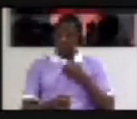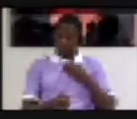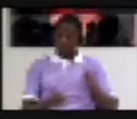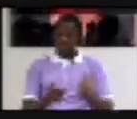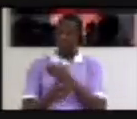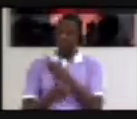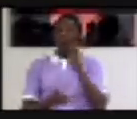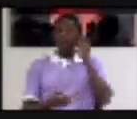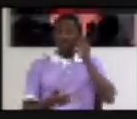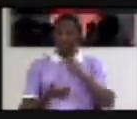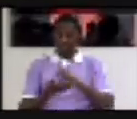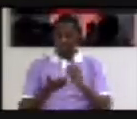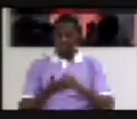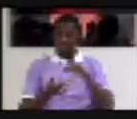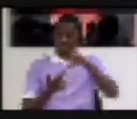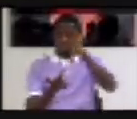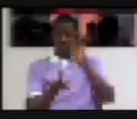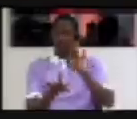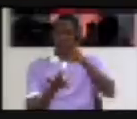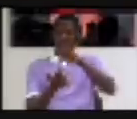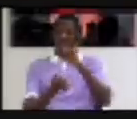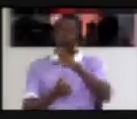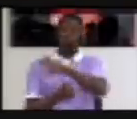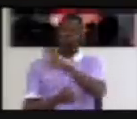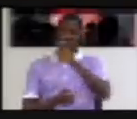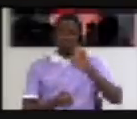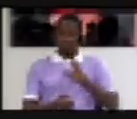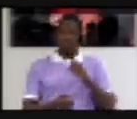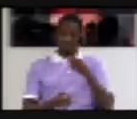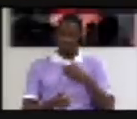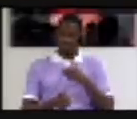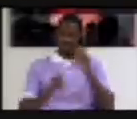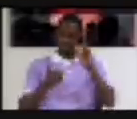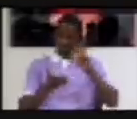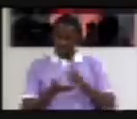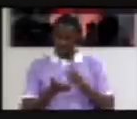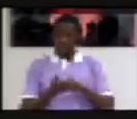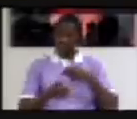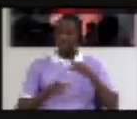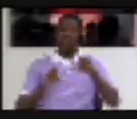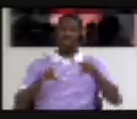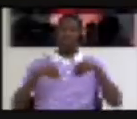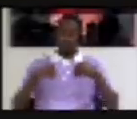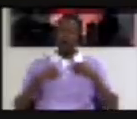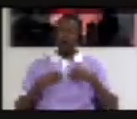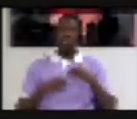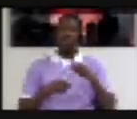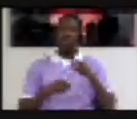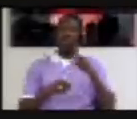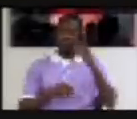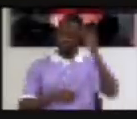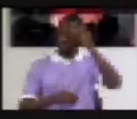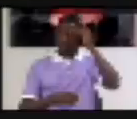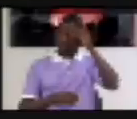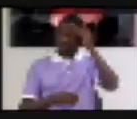executive selection committee. You will be endorsed, then accepted as a party candidate for